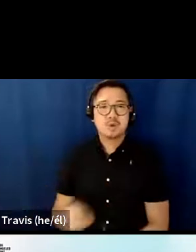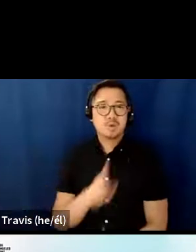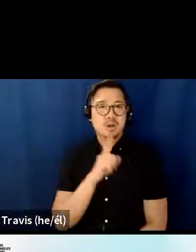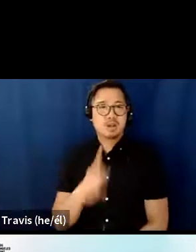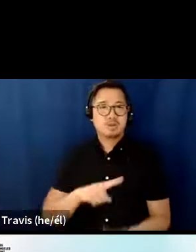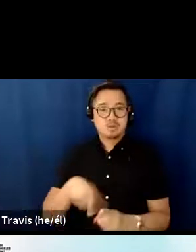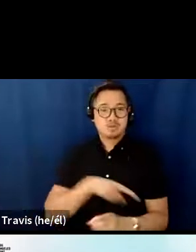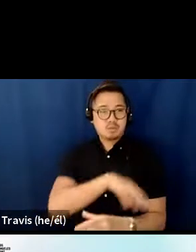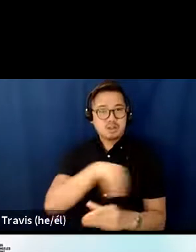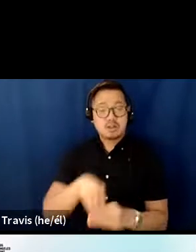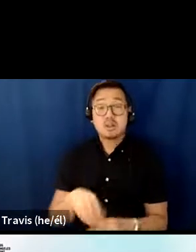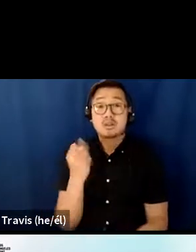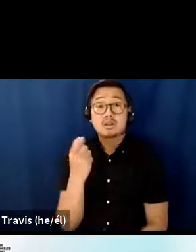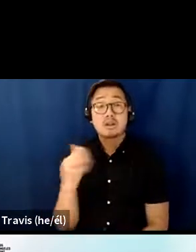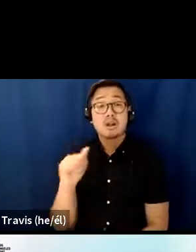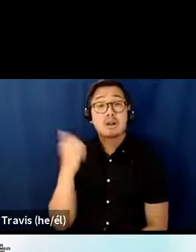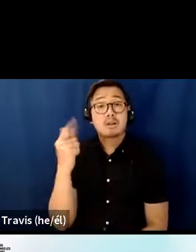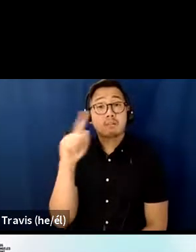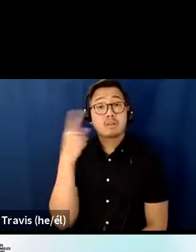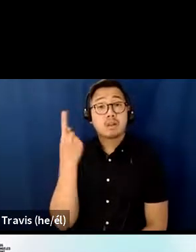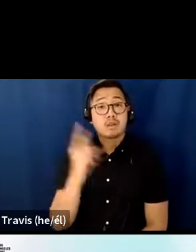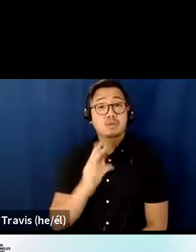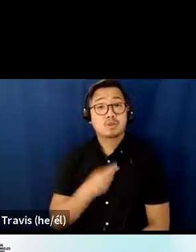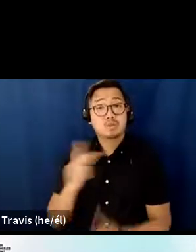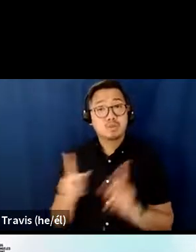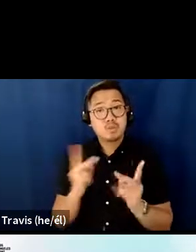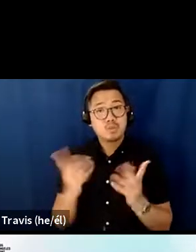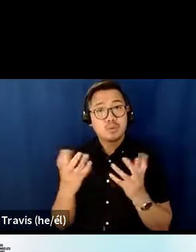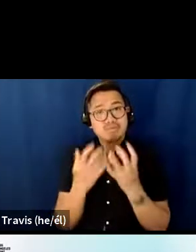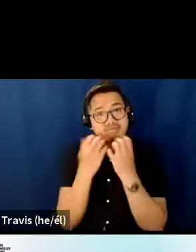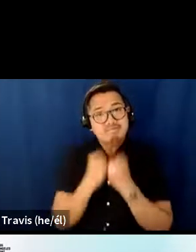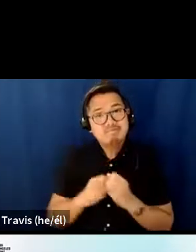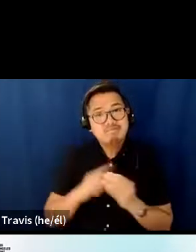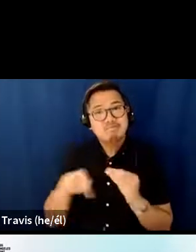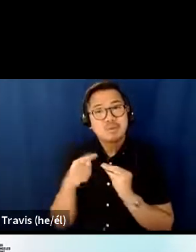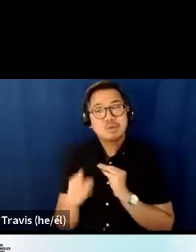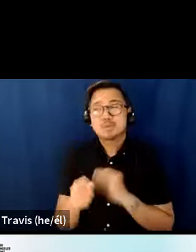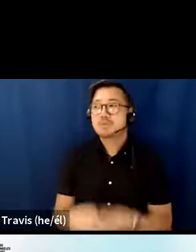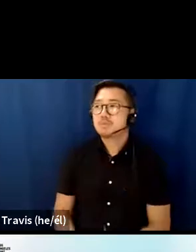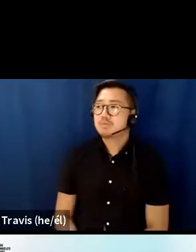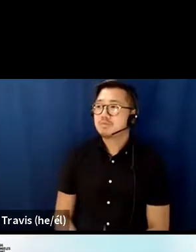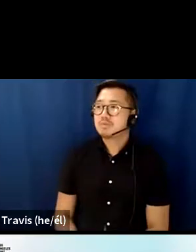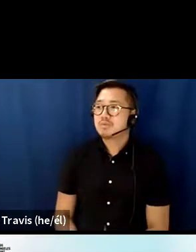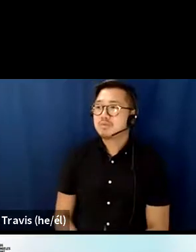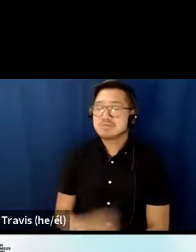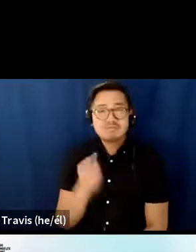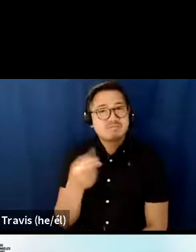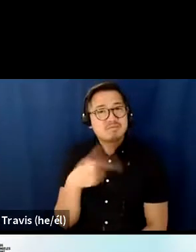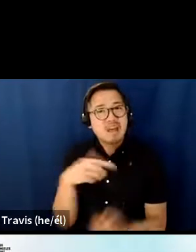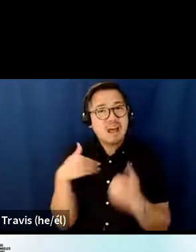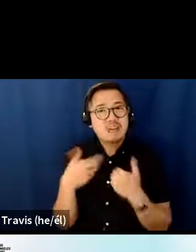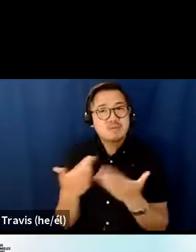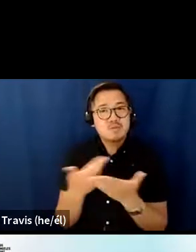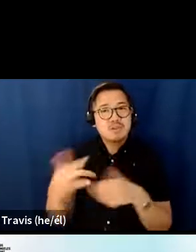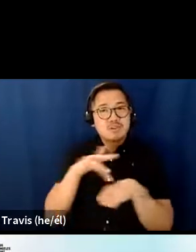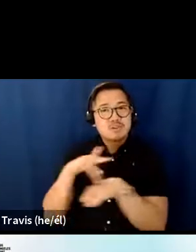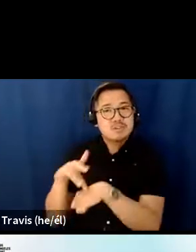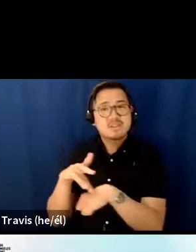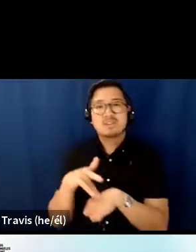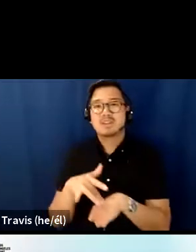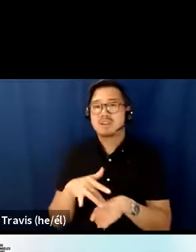you and care for you and have the resources and the capacity to see us through